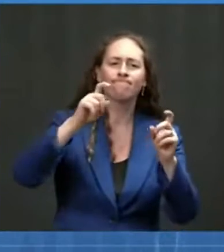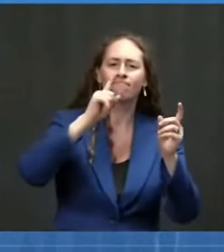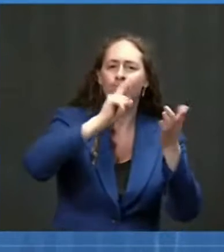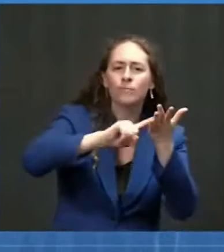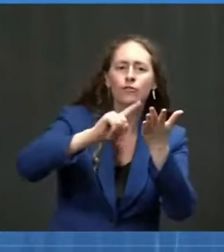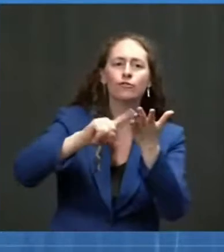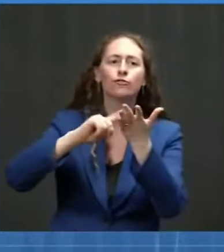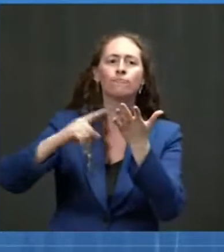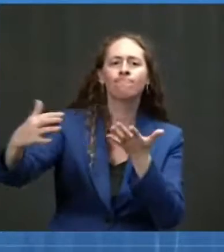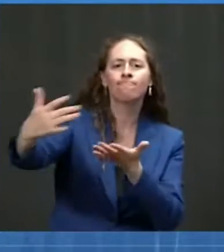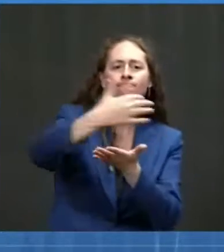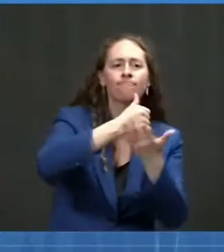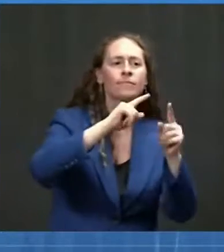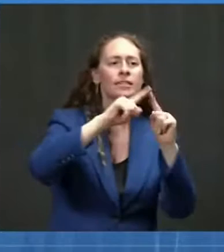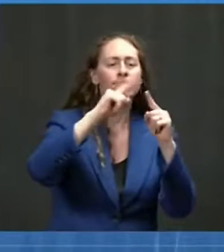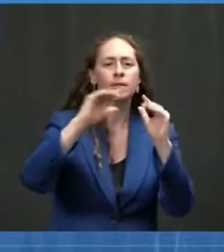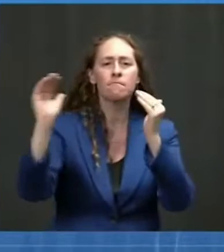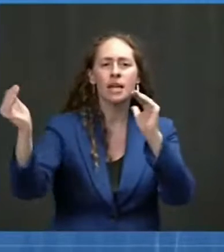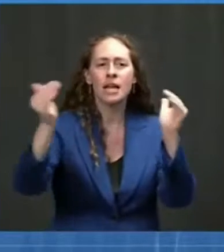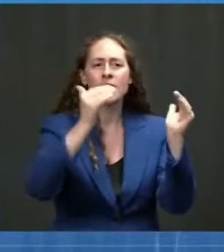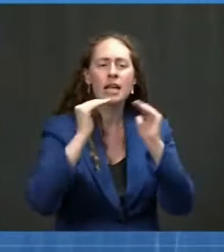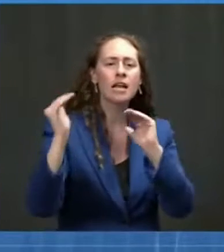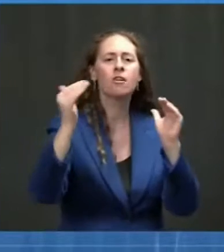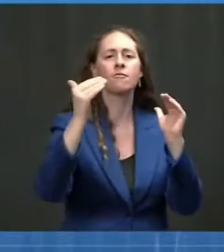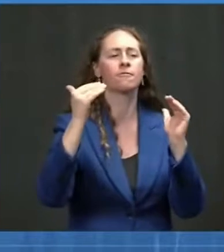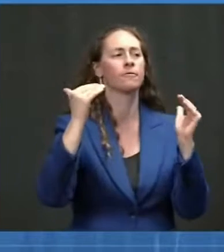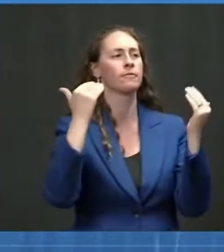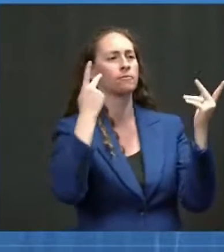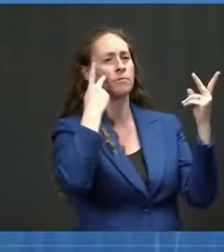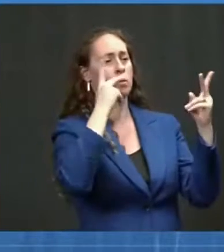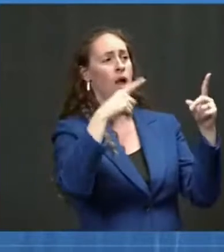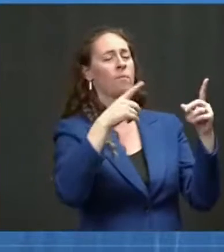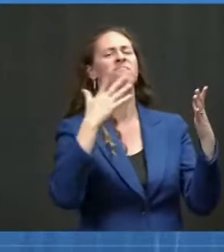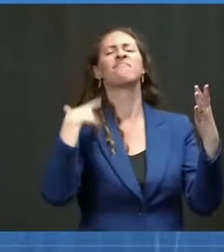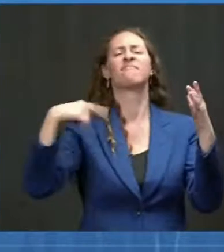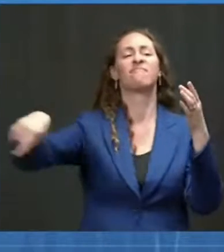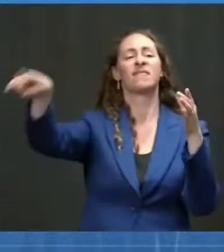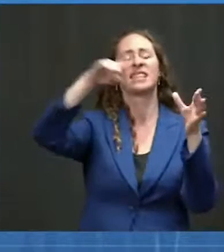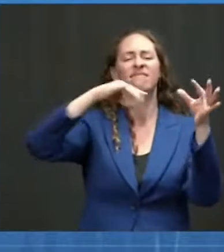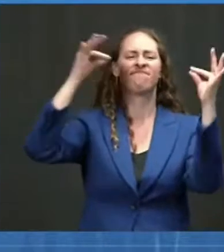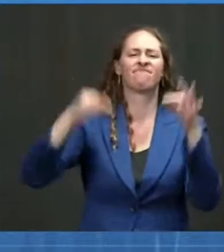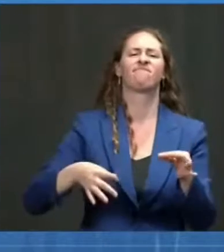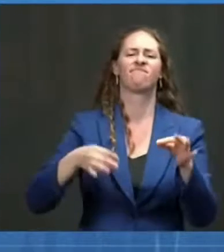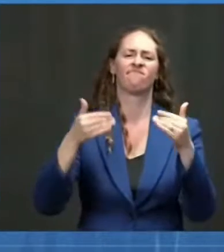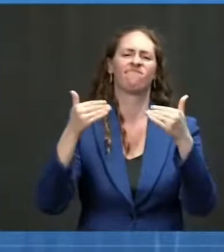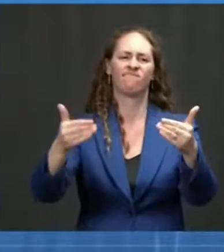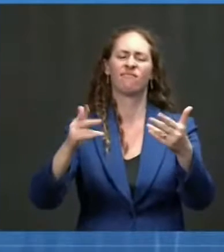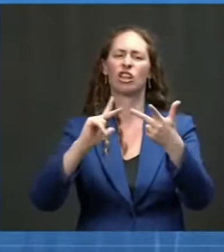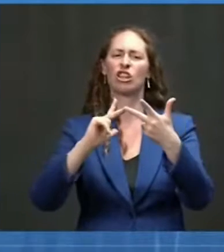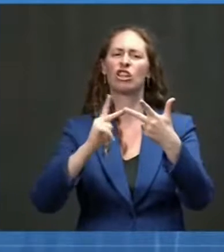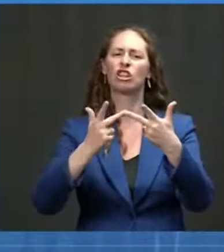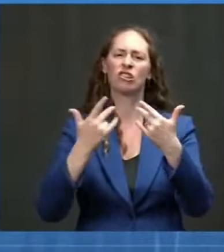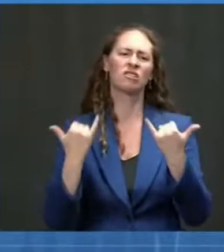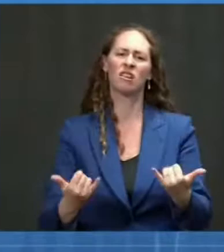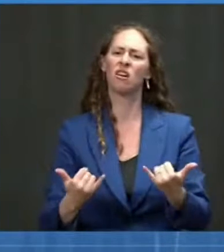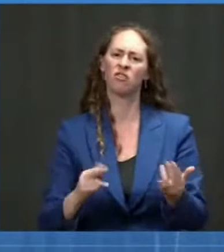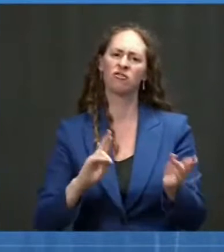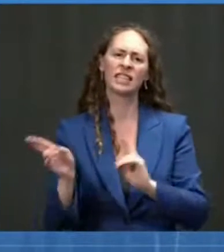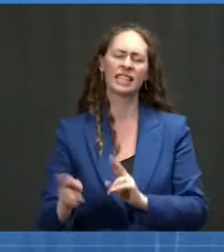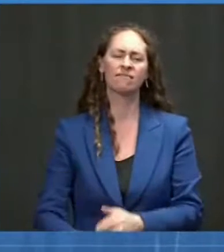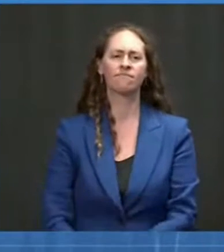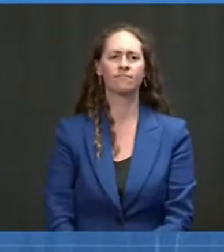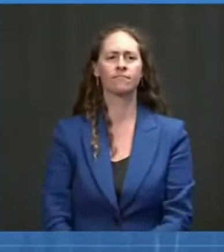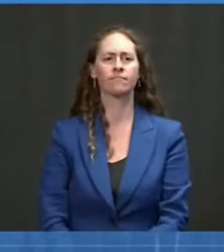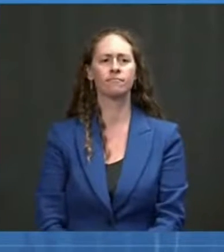international colleagues, we've made the decision to plan for these booster doses. Dr. Murthy, do you want to address the 16, 17-year-olds?